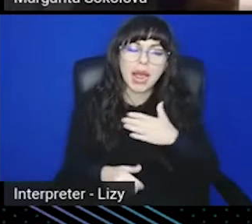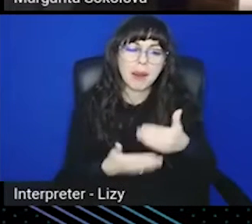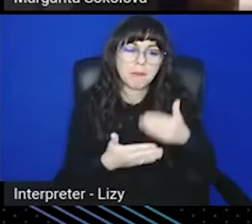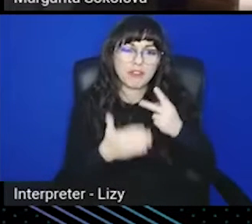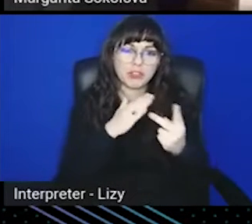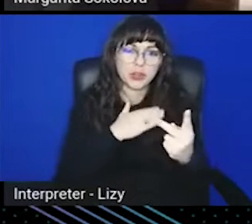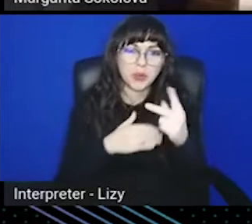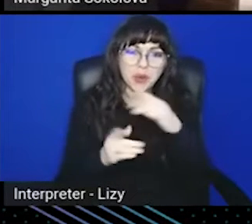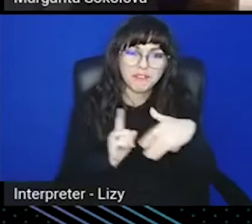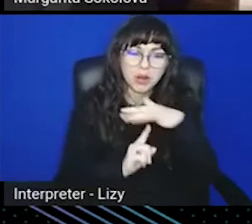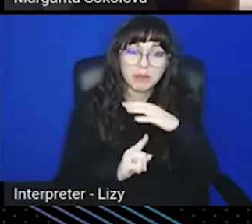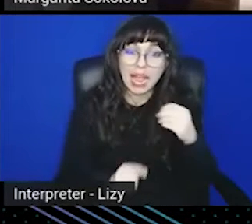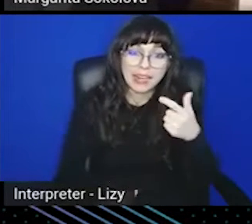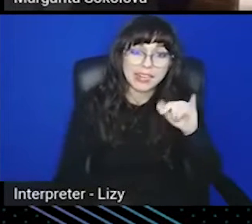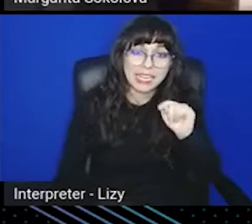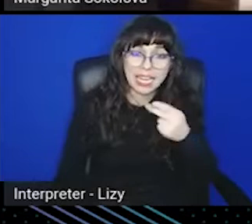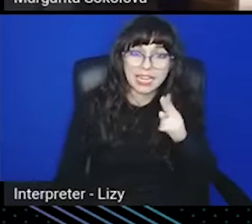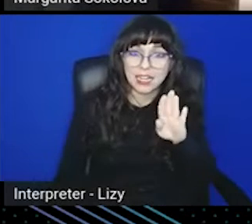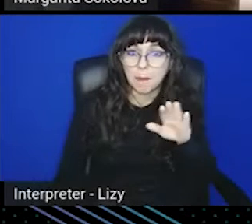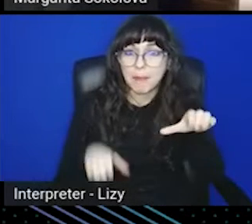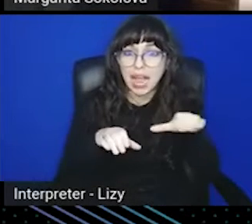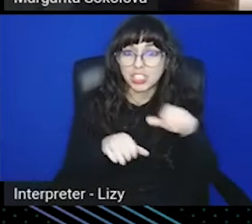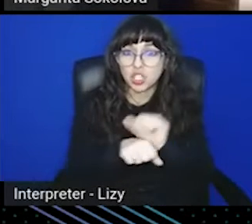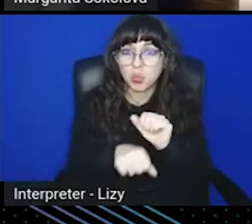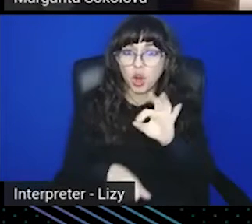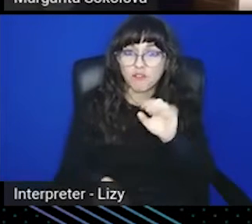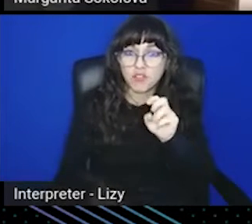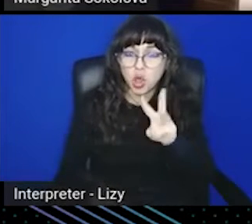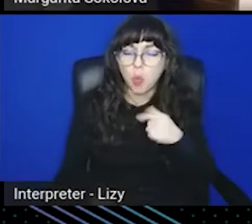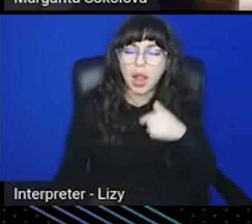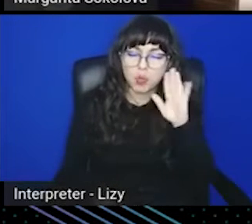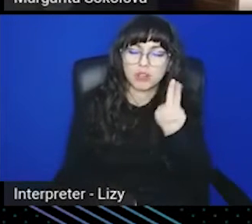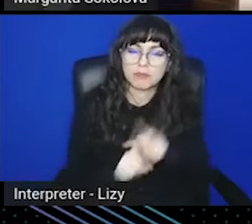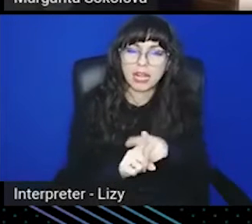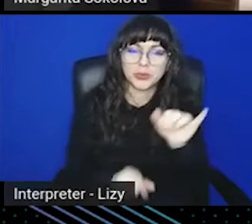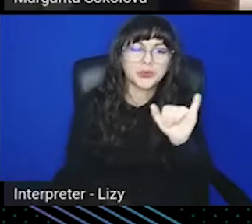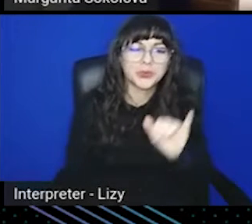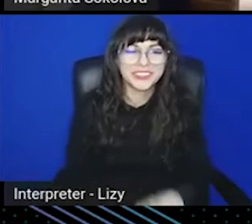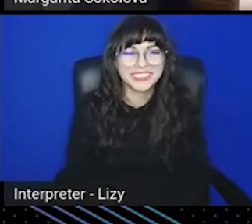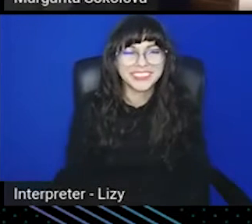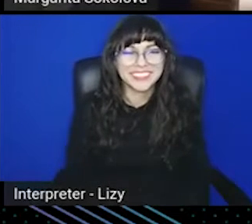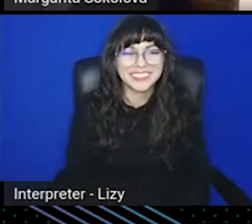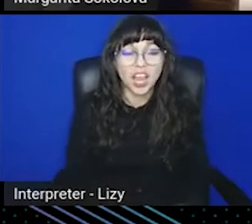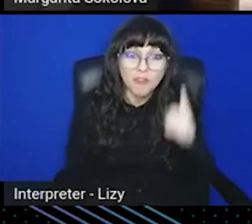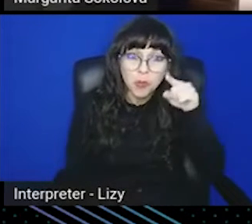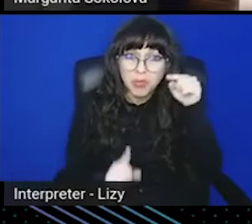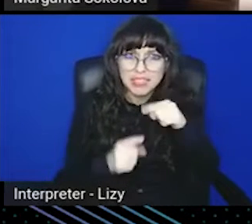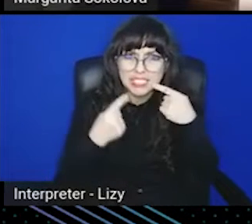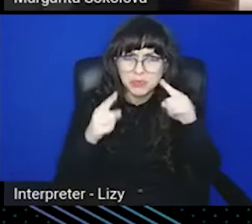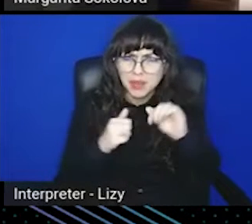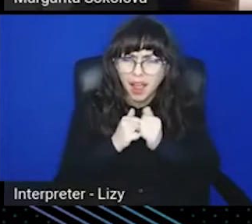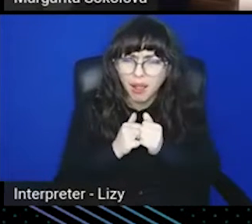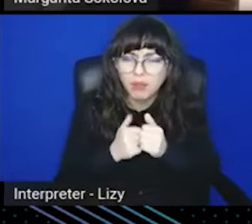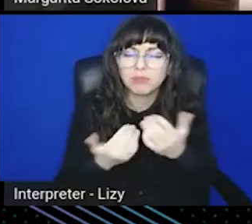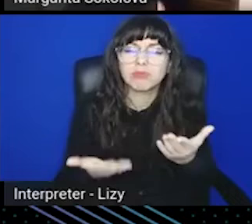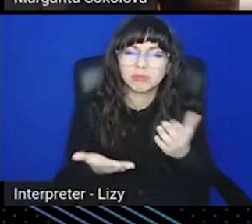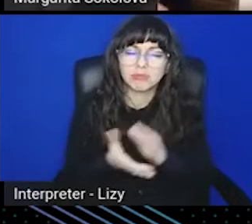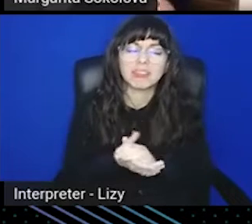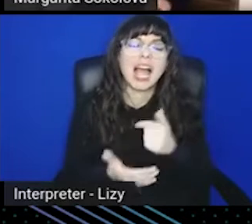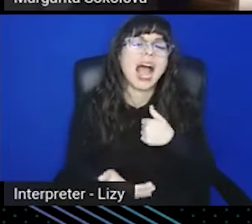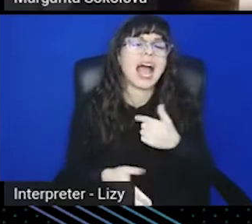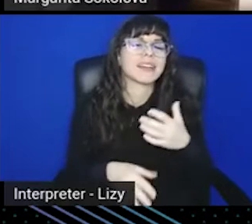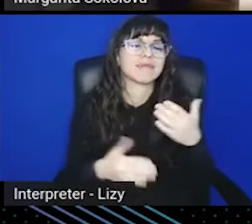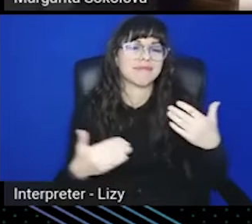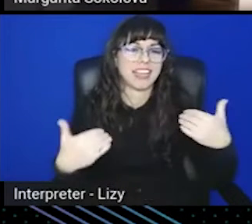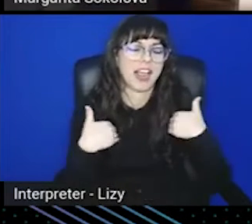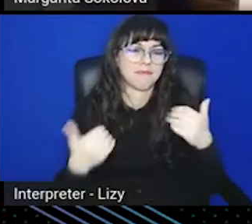and the GitHub Action workflow that I'll use for this. Now, for this to work, I got my Terraform